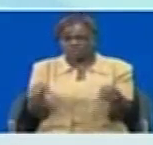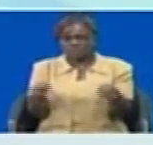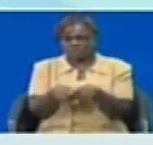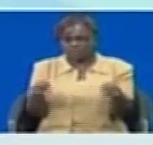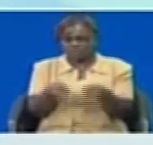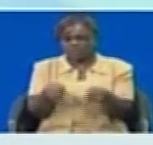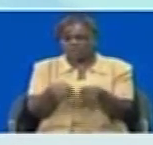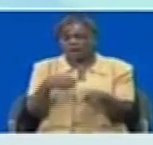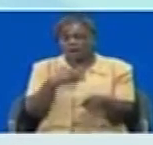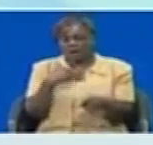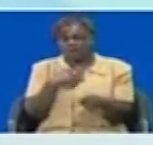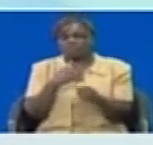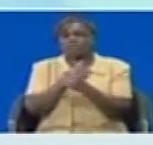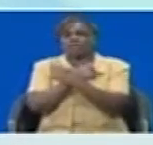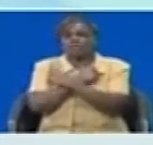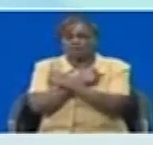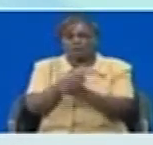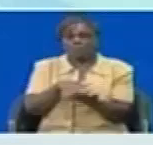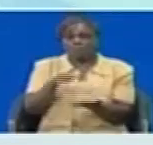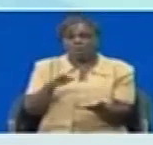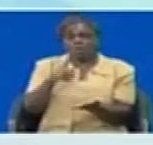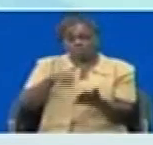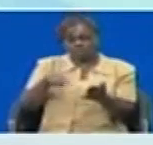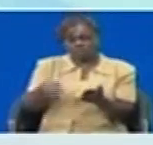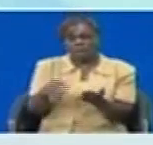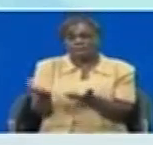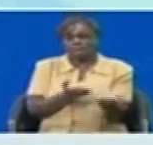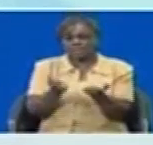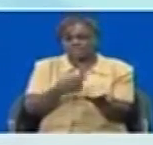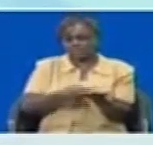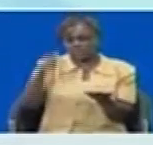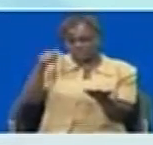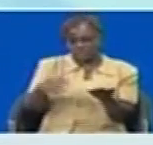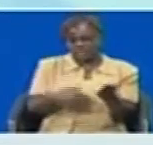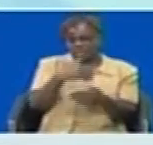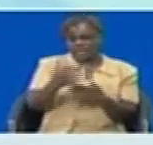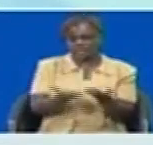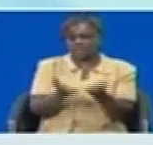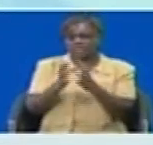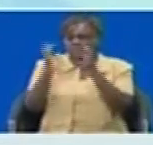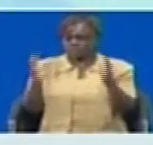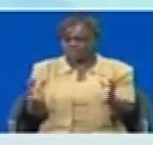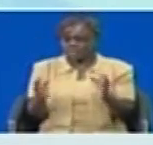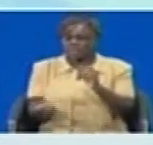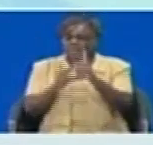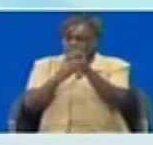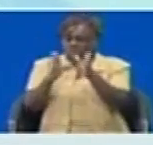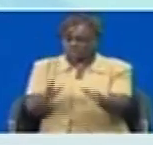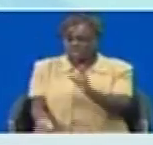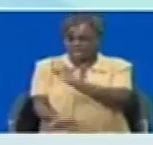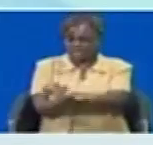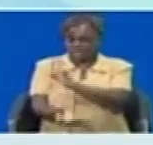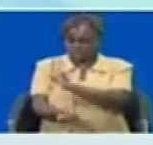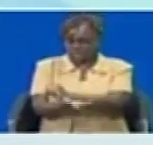this tender, loving care more than humans do. On this week's edition of The Next Frontier, Phillip Keitany explores the importance of this